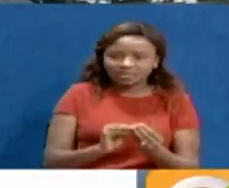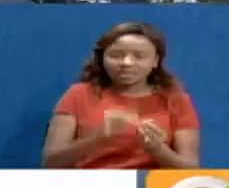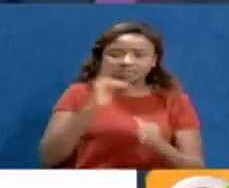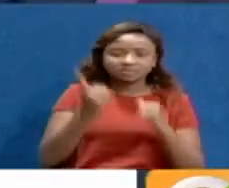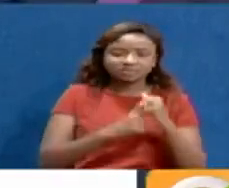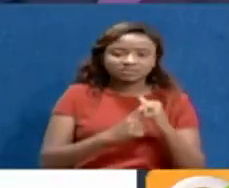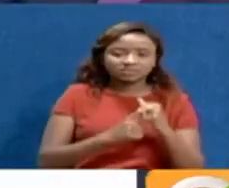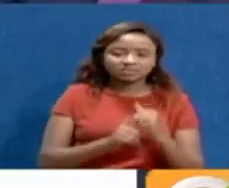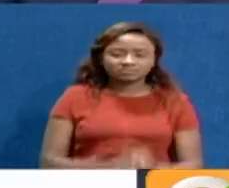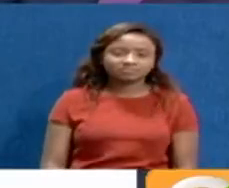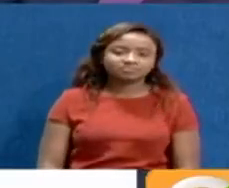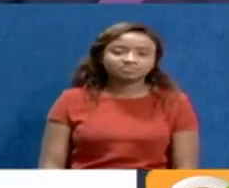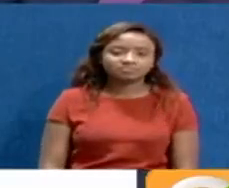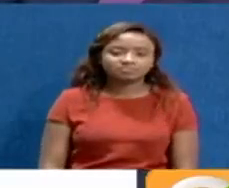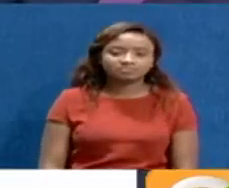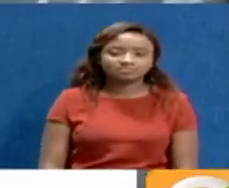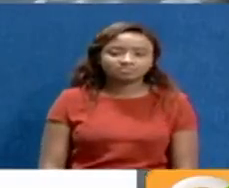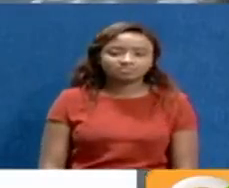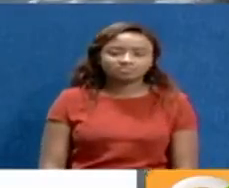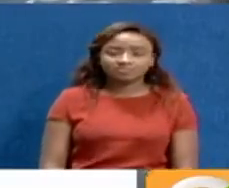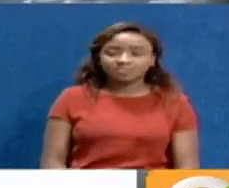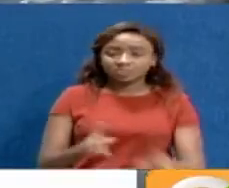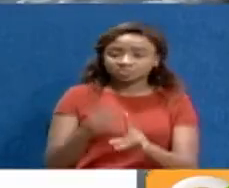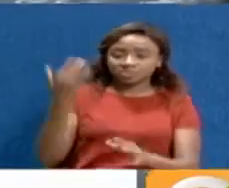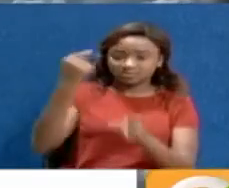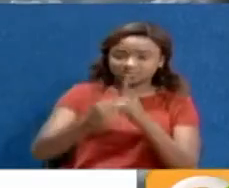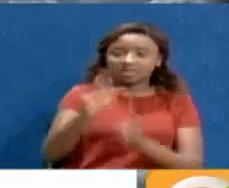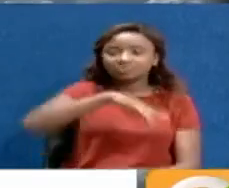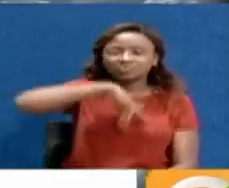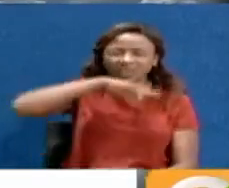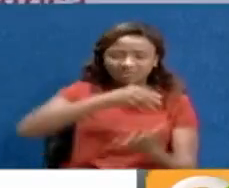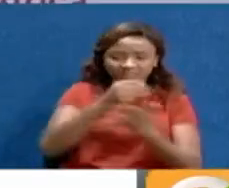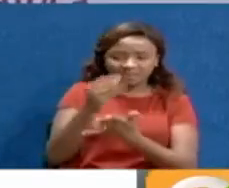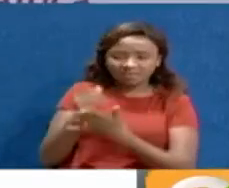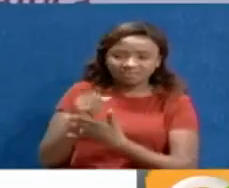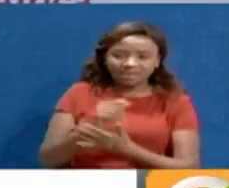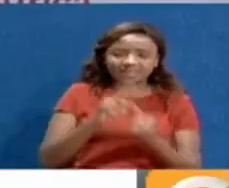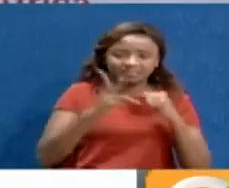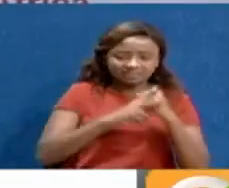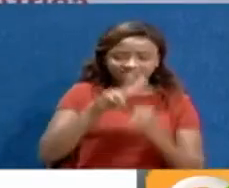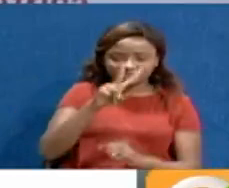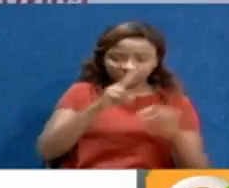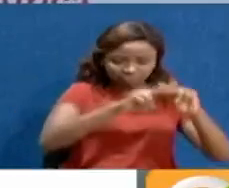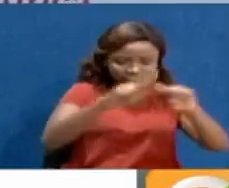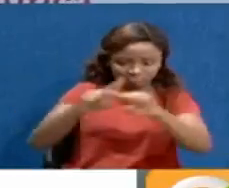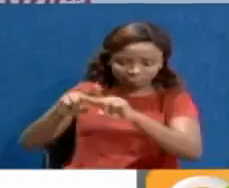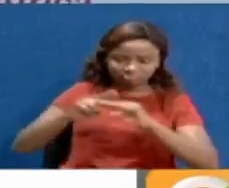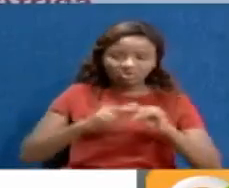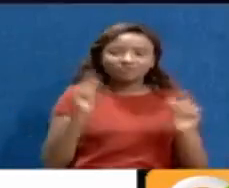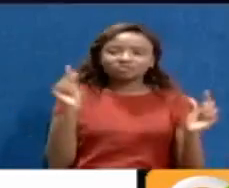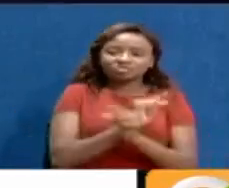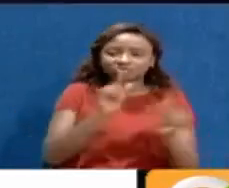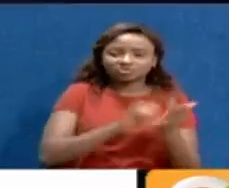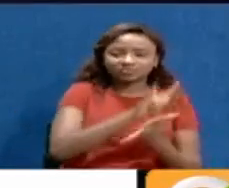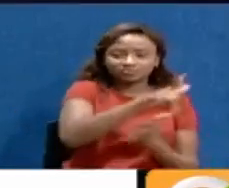to six. Last year, Ugandan Airlines acquired four light 72-seater planes for short routes, especially